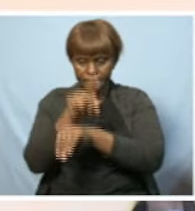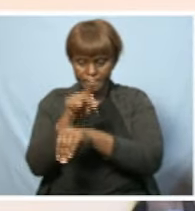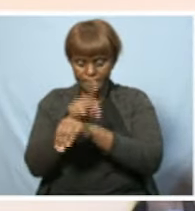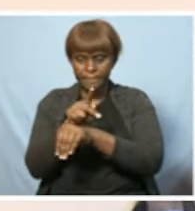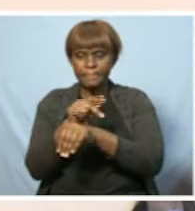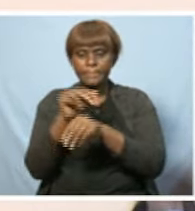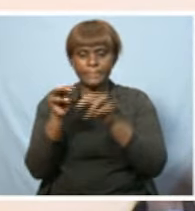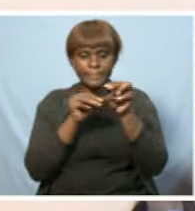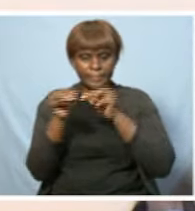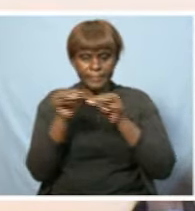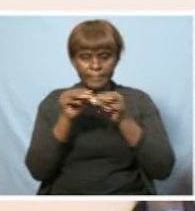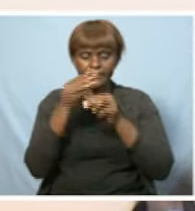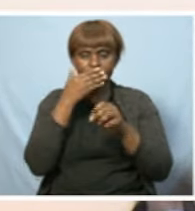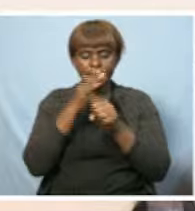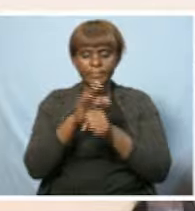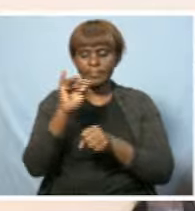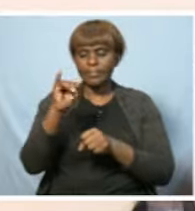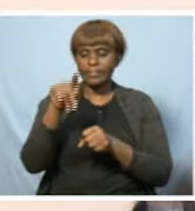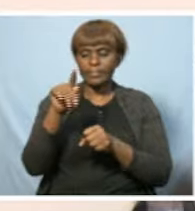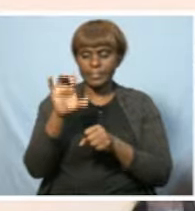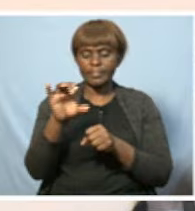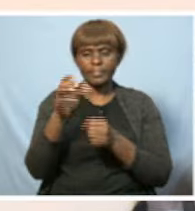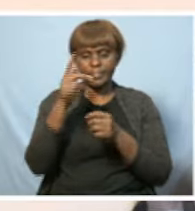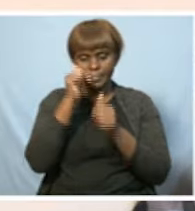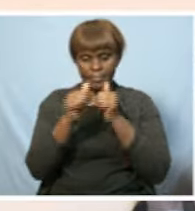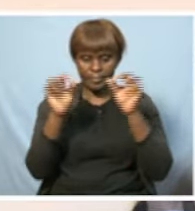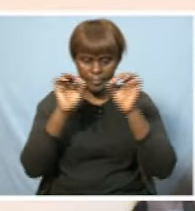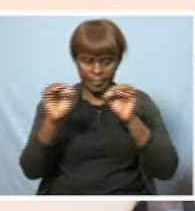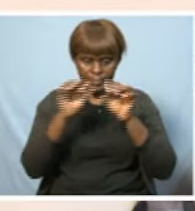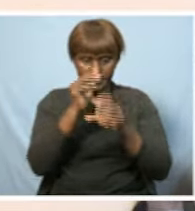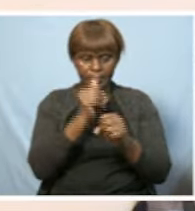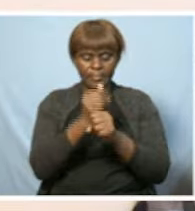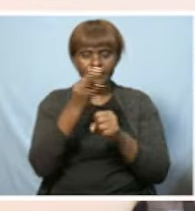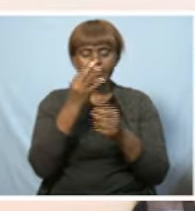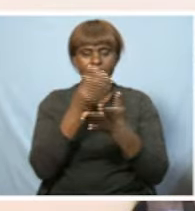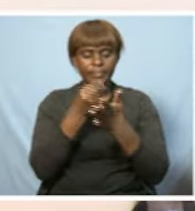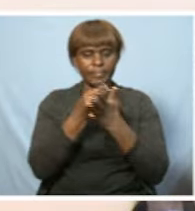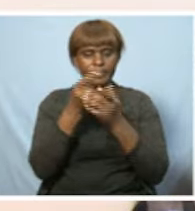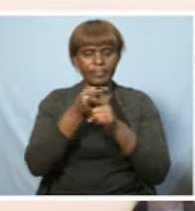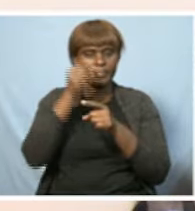to honor IPCs due to non-receipt of funding from the ministry.